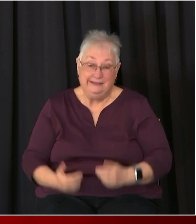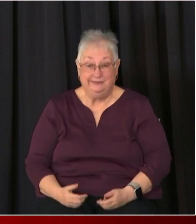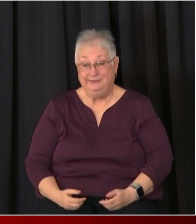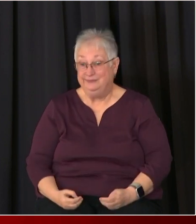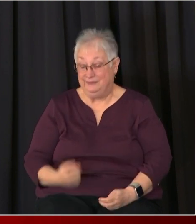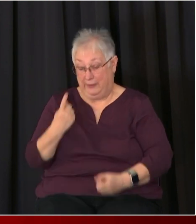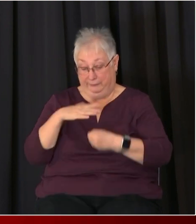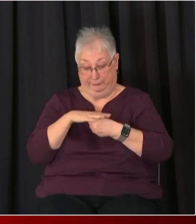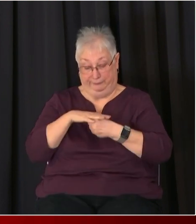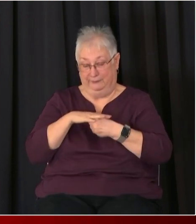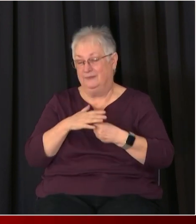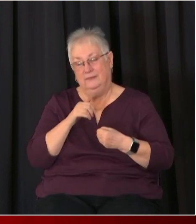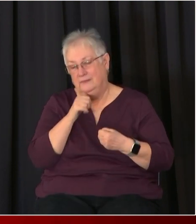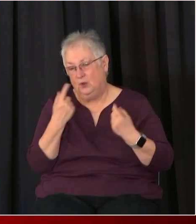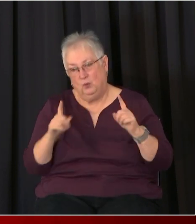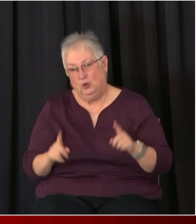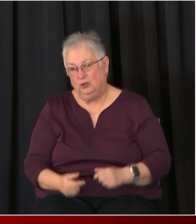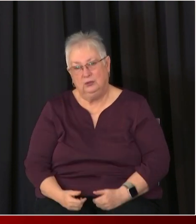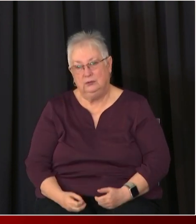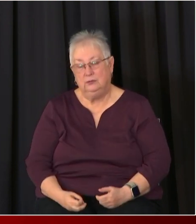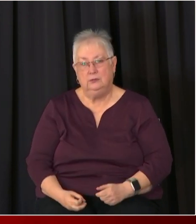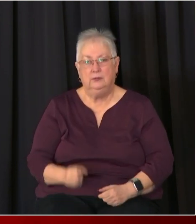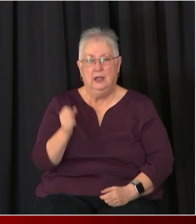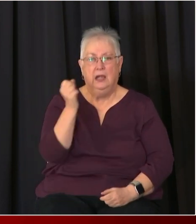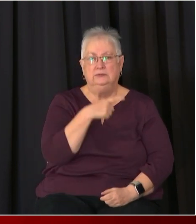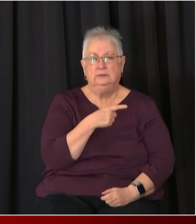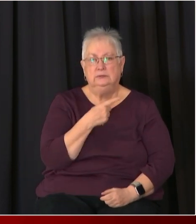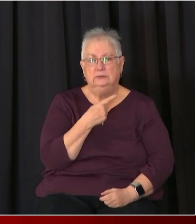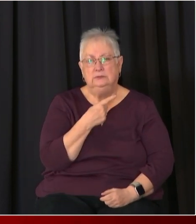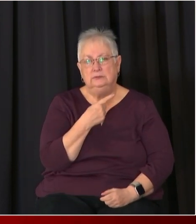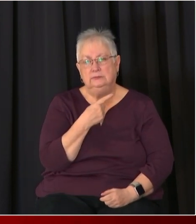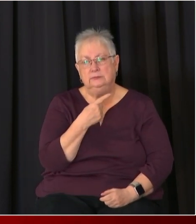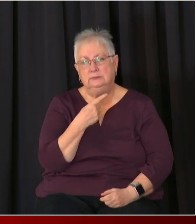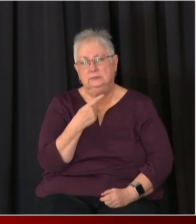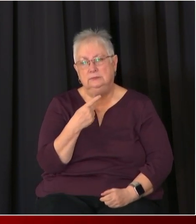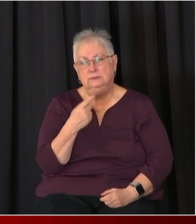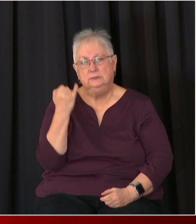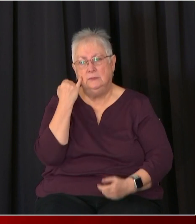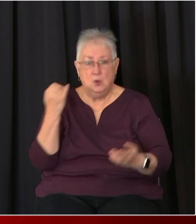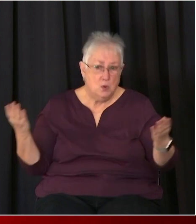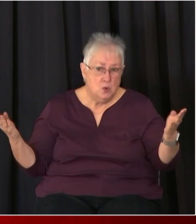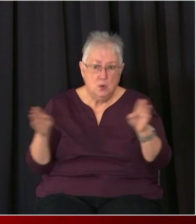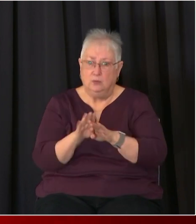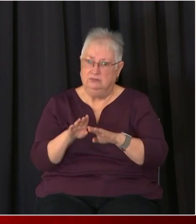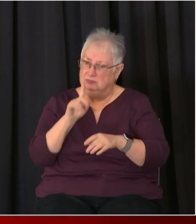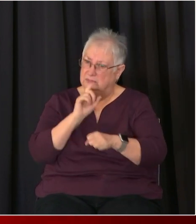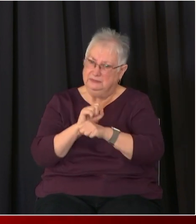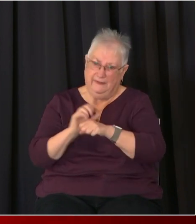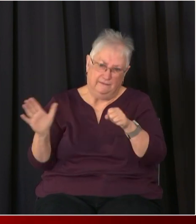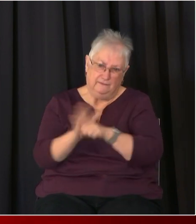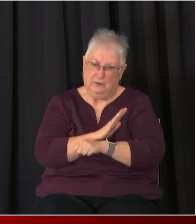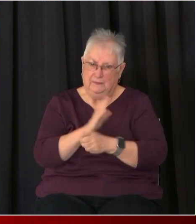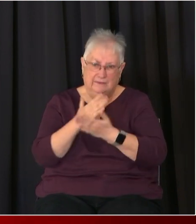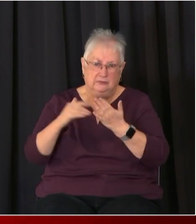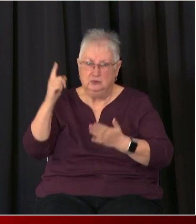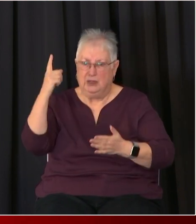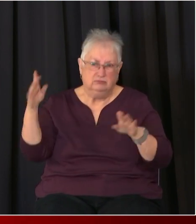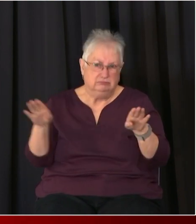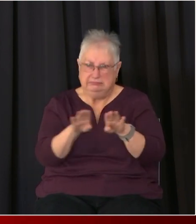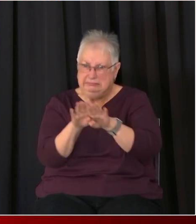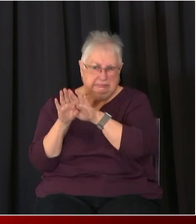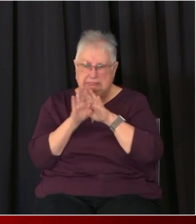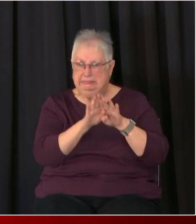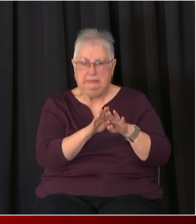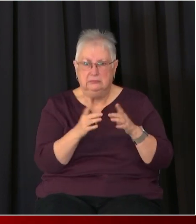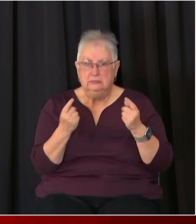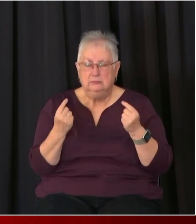dining. What would have to happen for indoor dining to close altogether? And like, is there a metric you're thinking about? We're